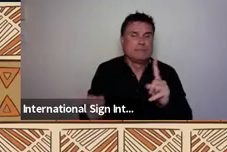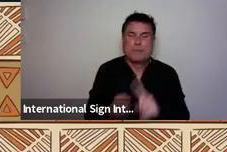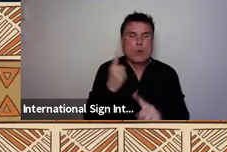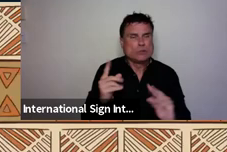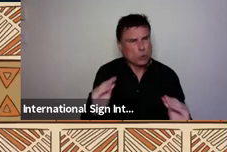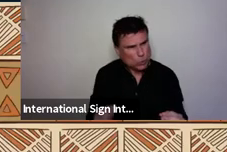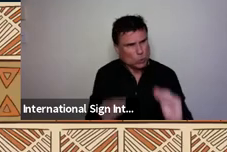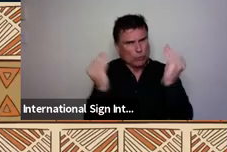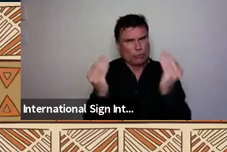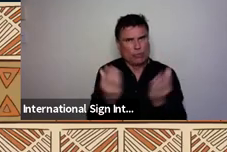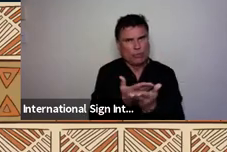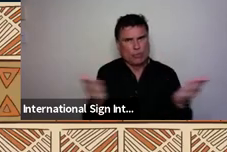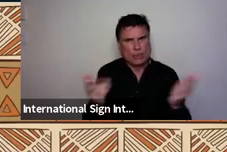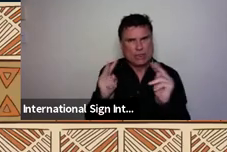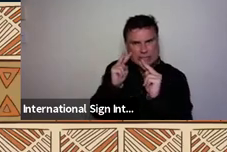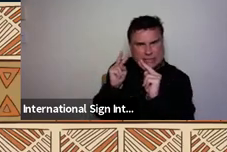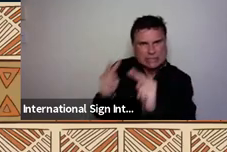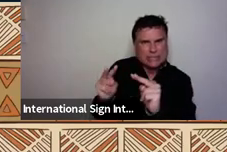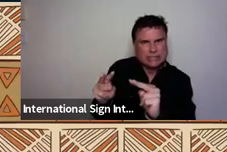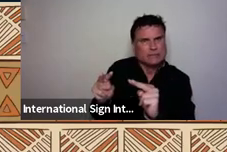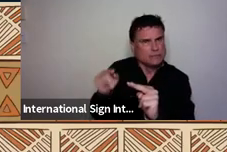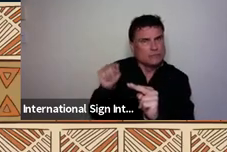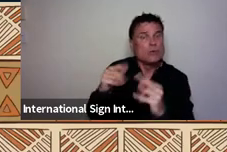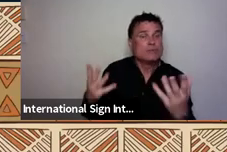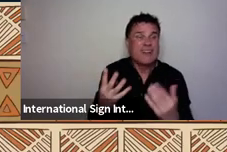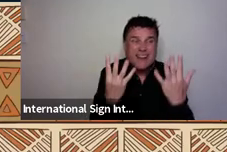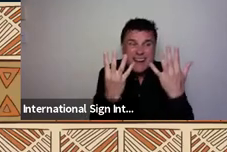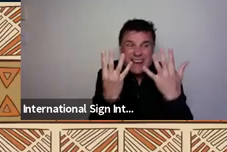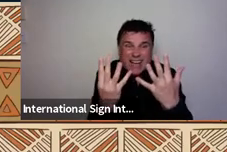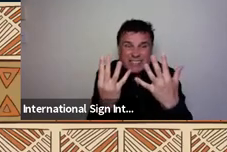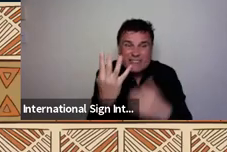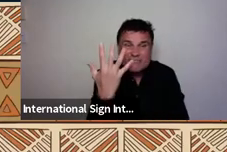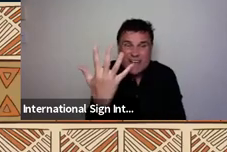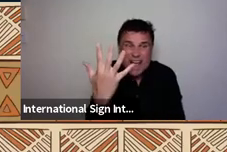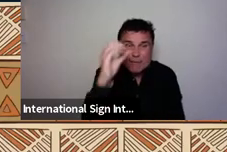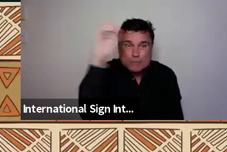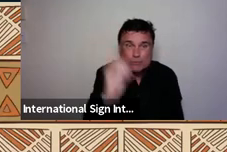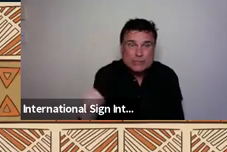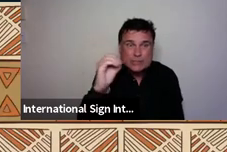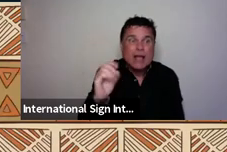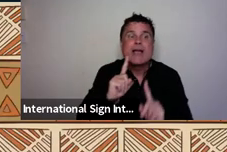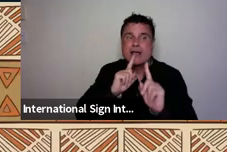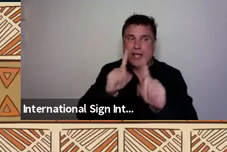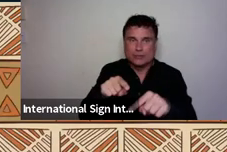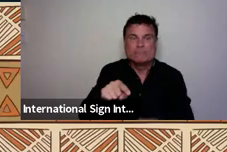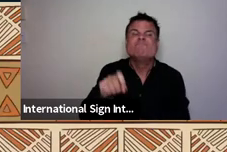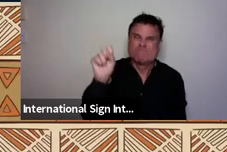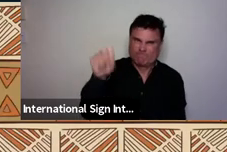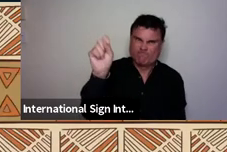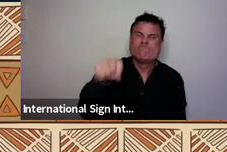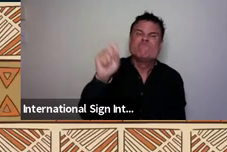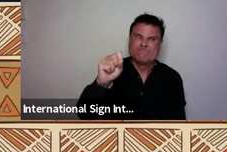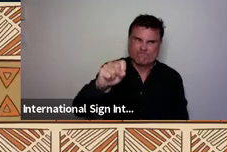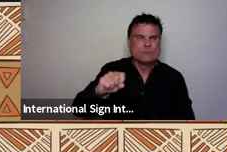the way. 95% of the respondents said that they are taking precautions to stay infection-free and healthy, and they go the